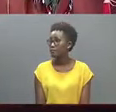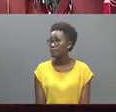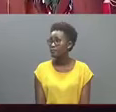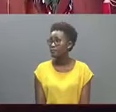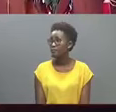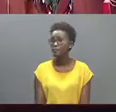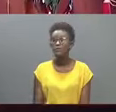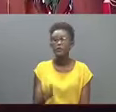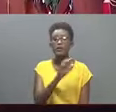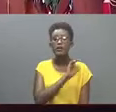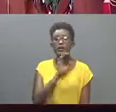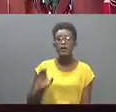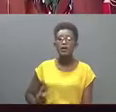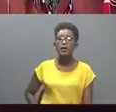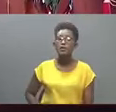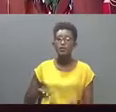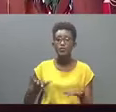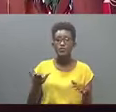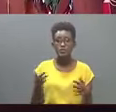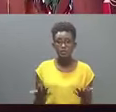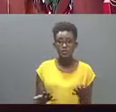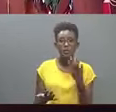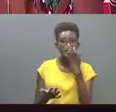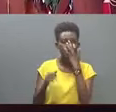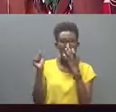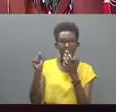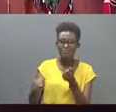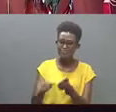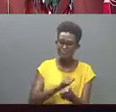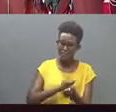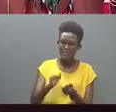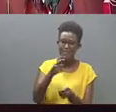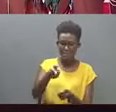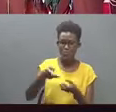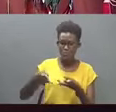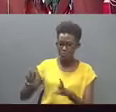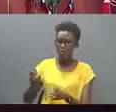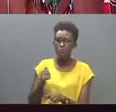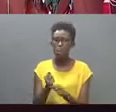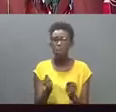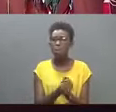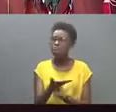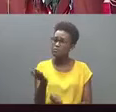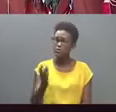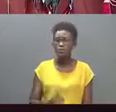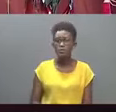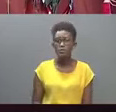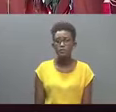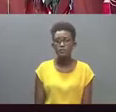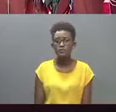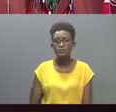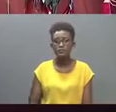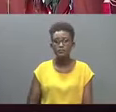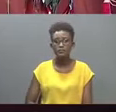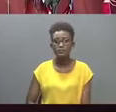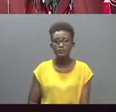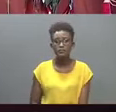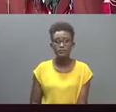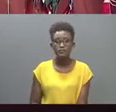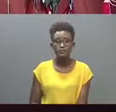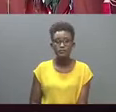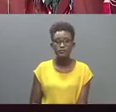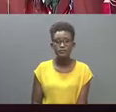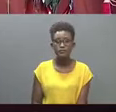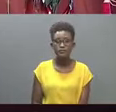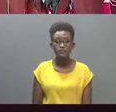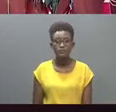The Christians in those territories can break those boundaries in Jesus' name. Aba Kristo muri utwo duce bashobora gucagagura izo mbaraga mu izina